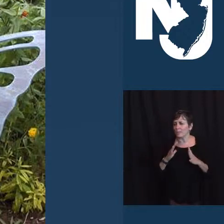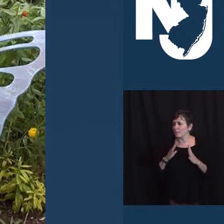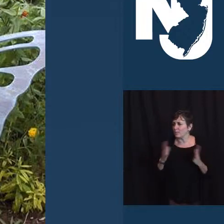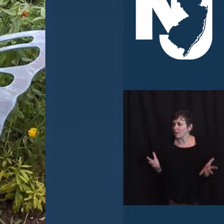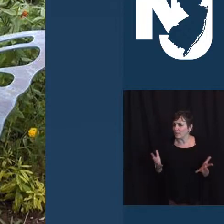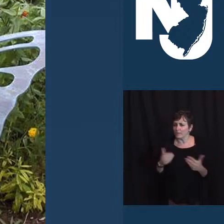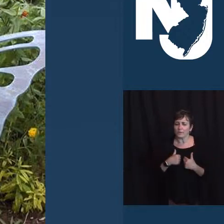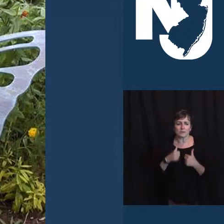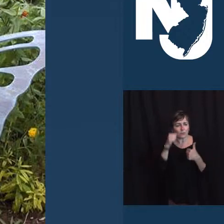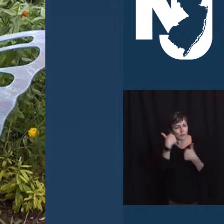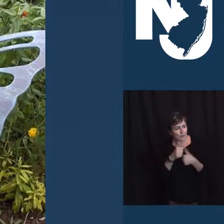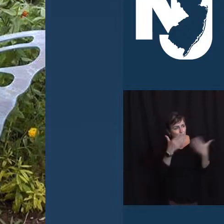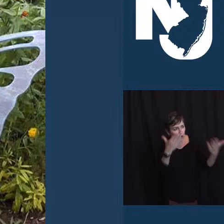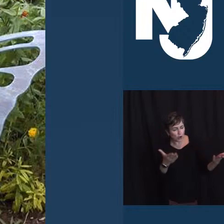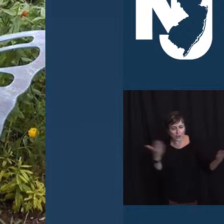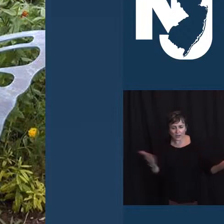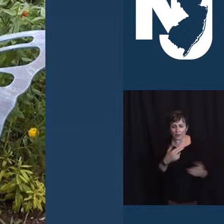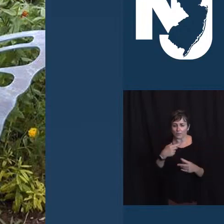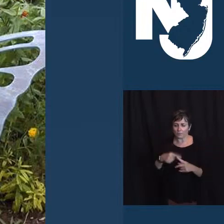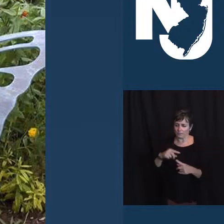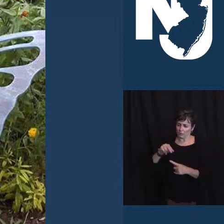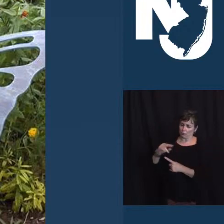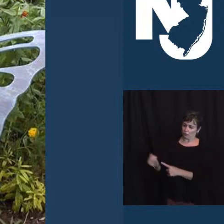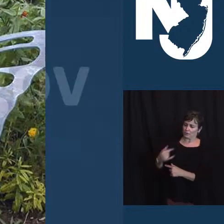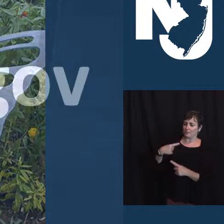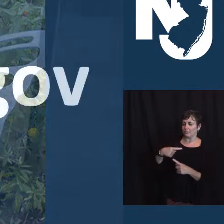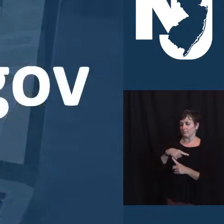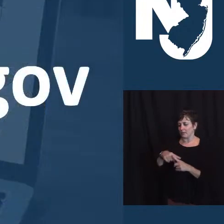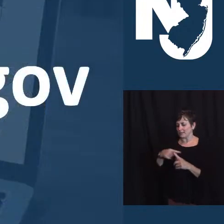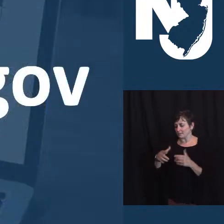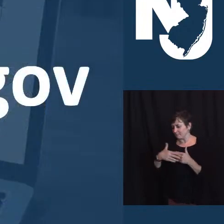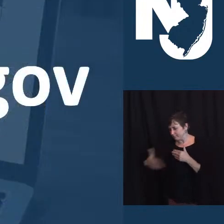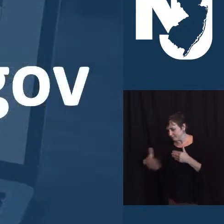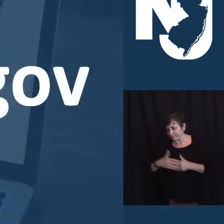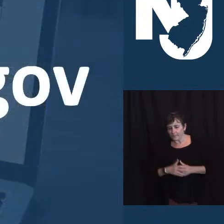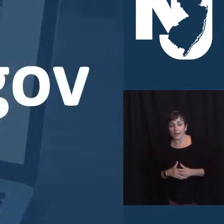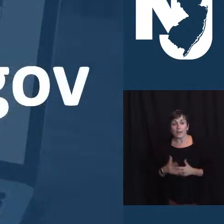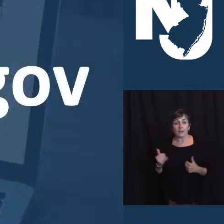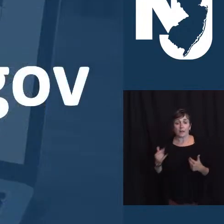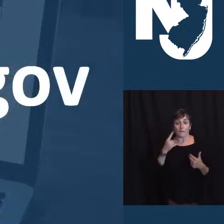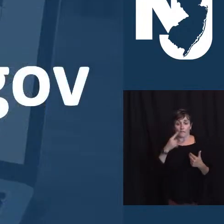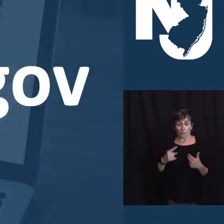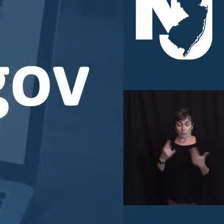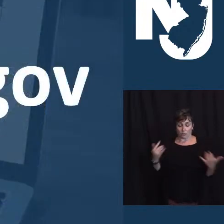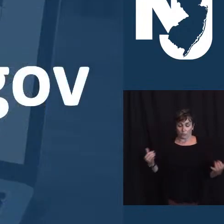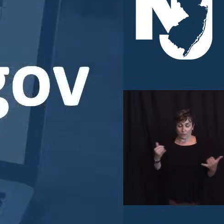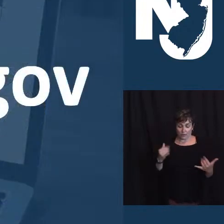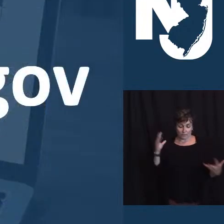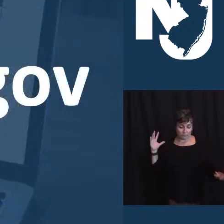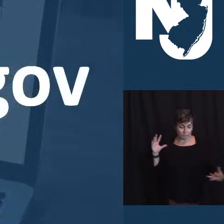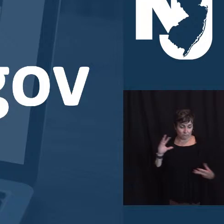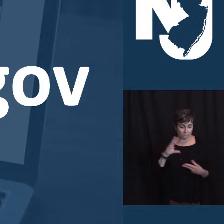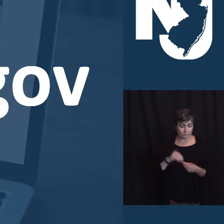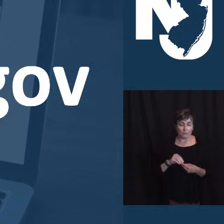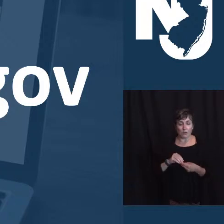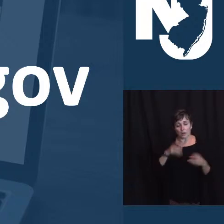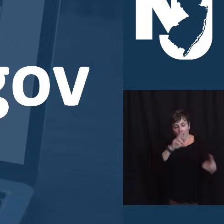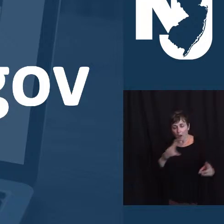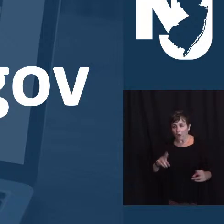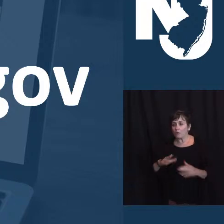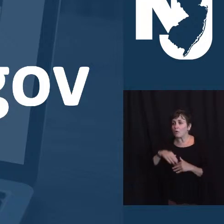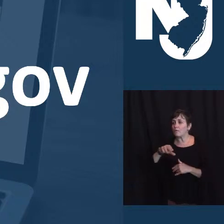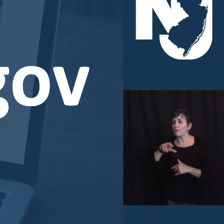Jersey and beyond. So including today, we have honored more than 520 of our fellow